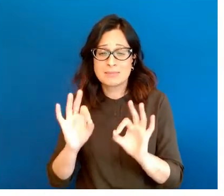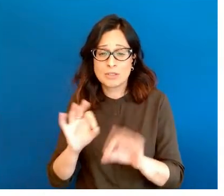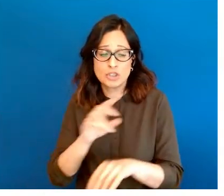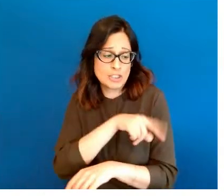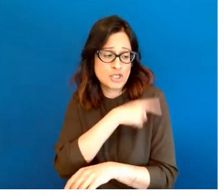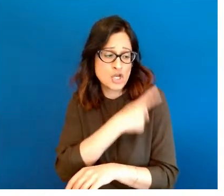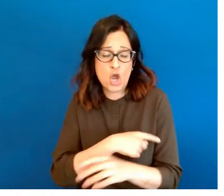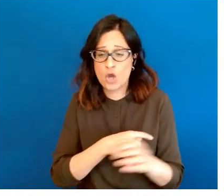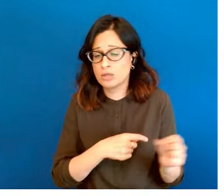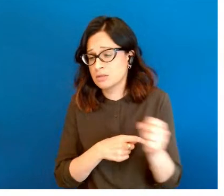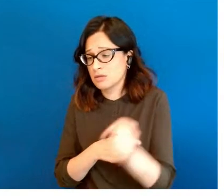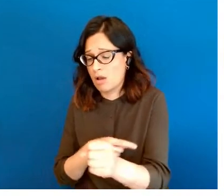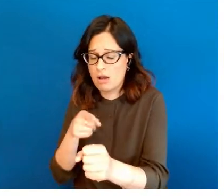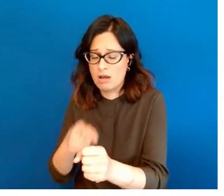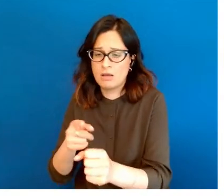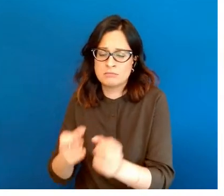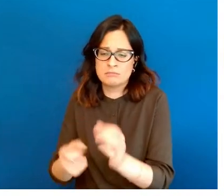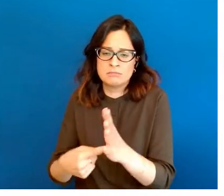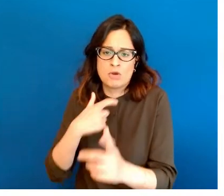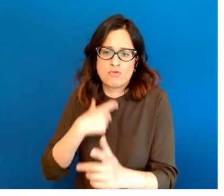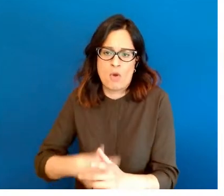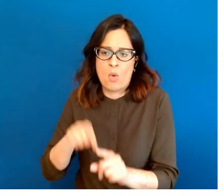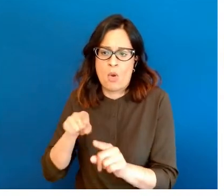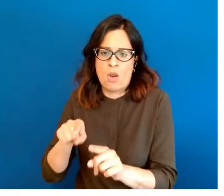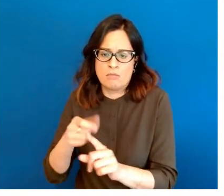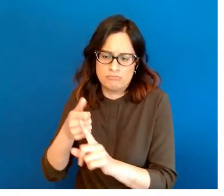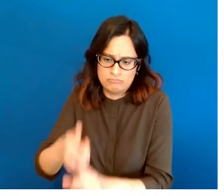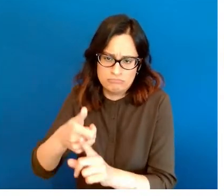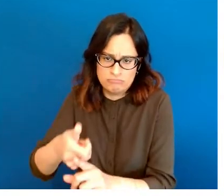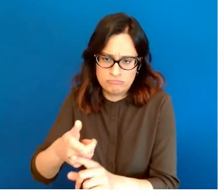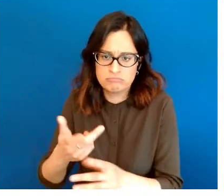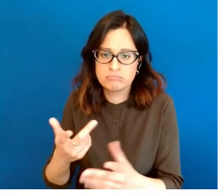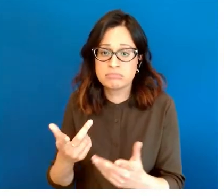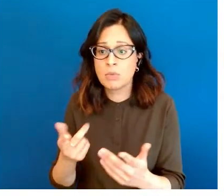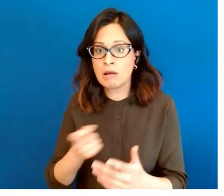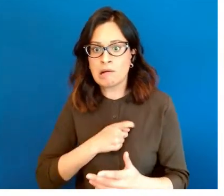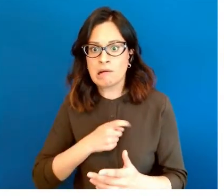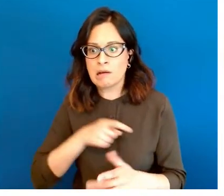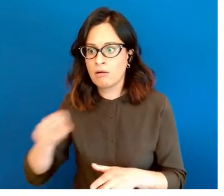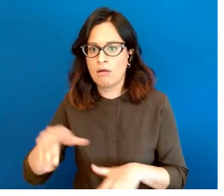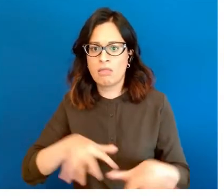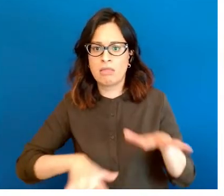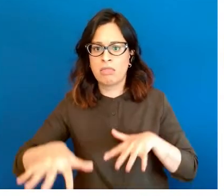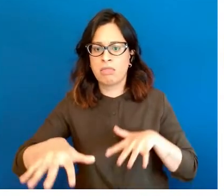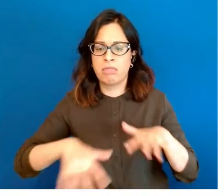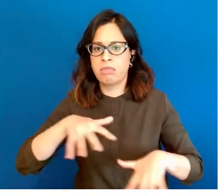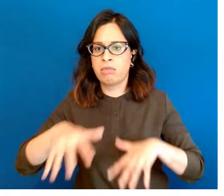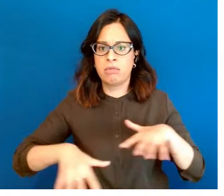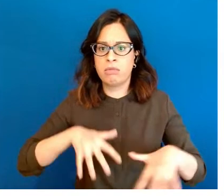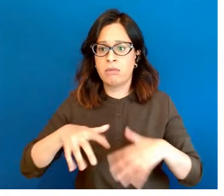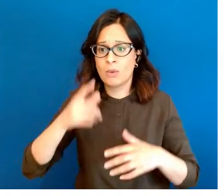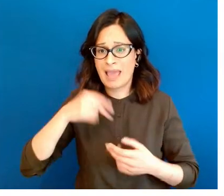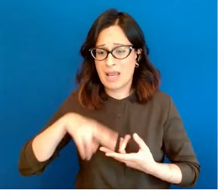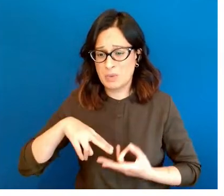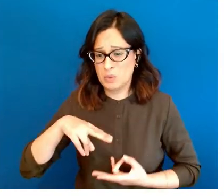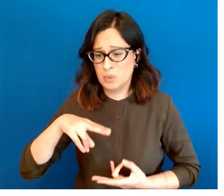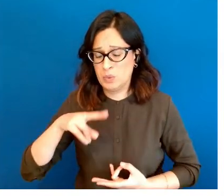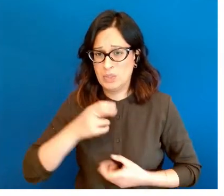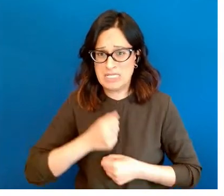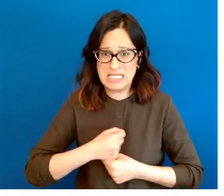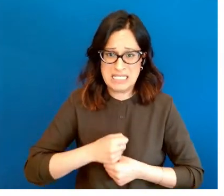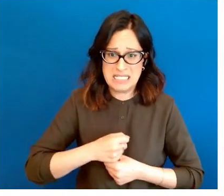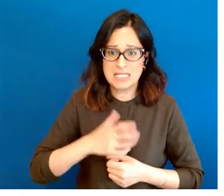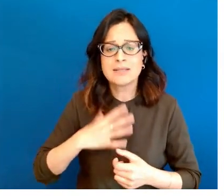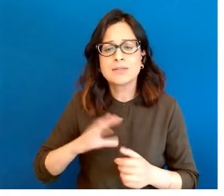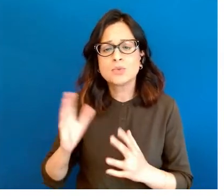role. And where anxiety is a very strong amplifying factor, you've got to try and access